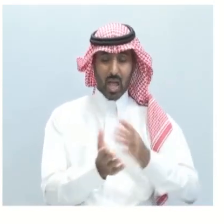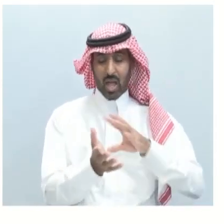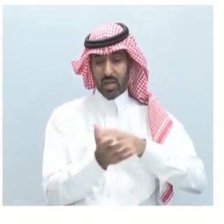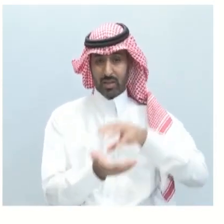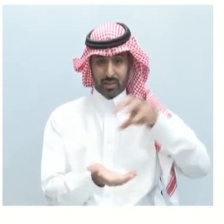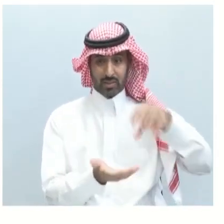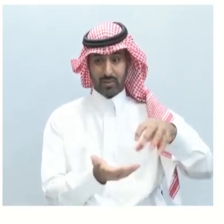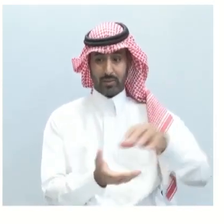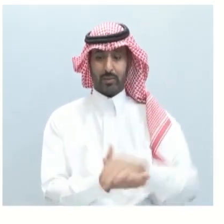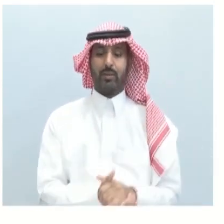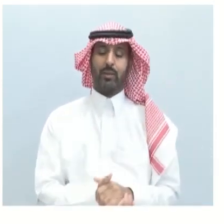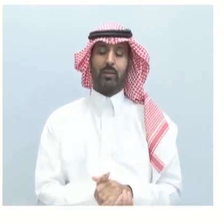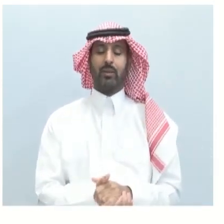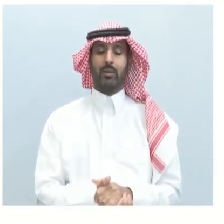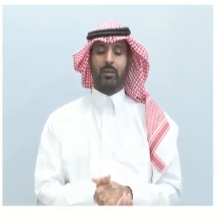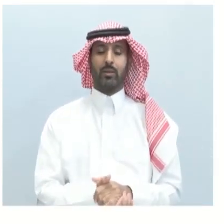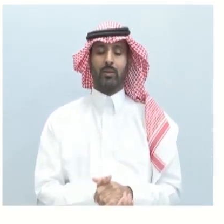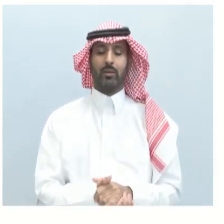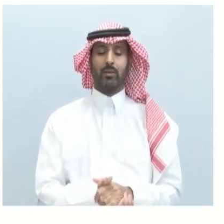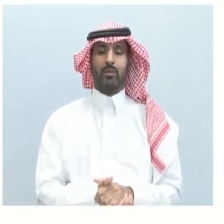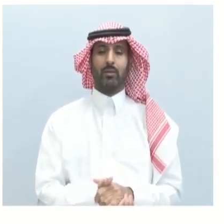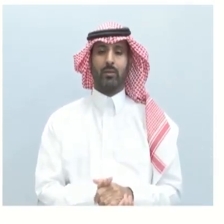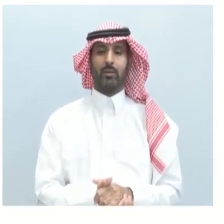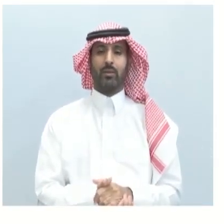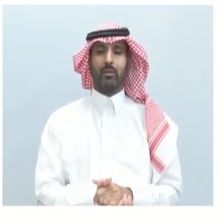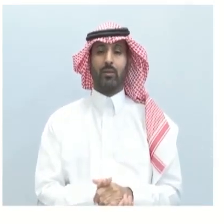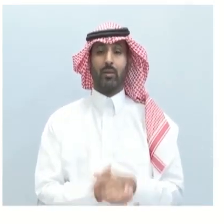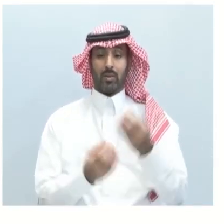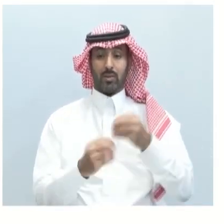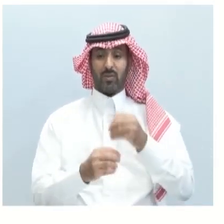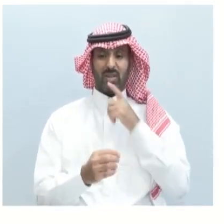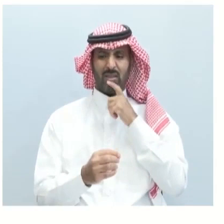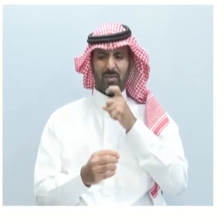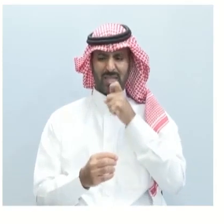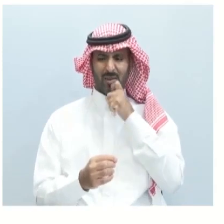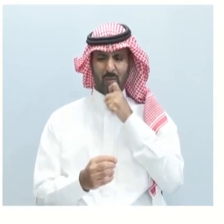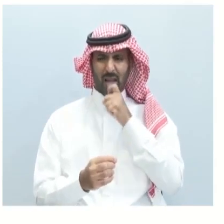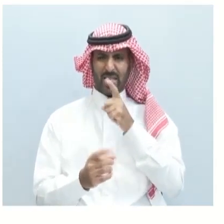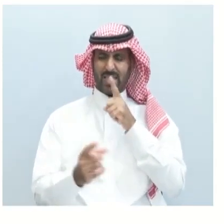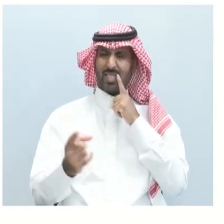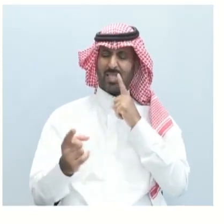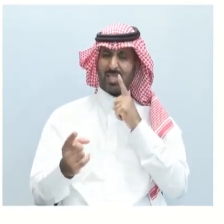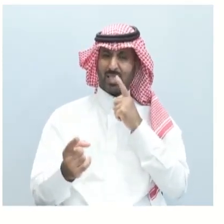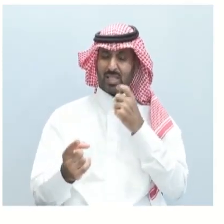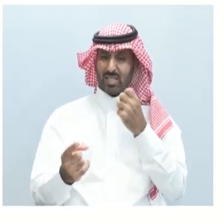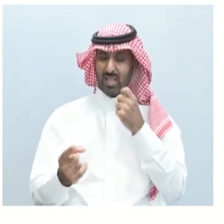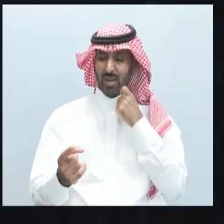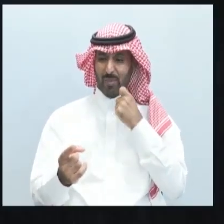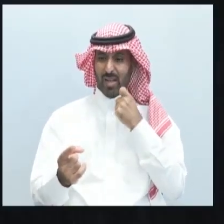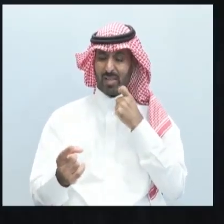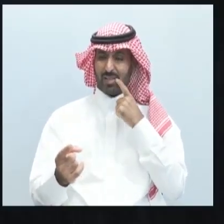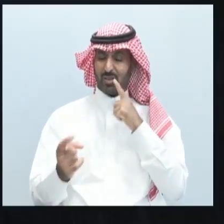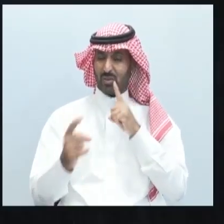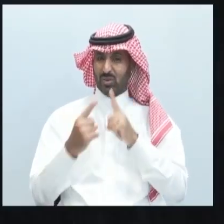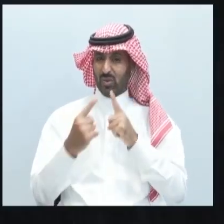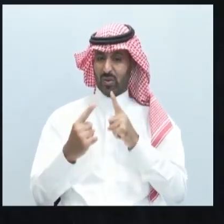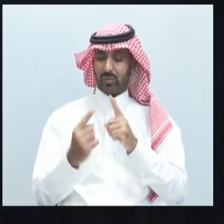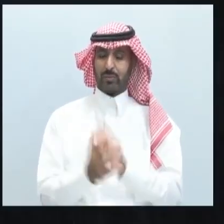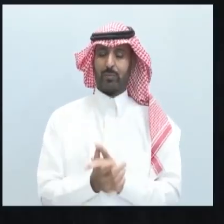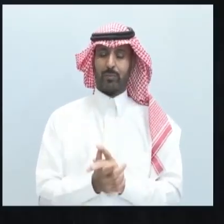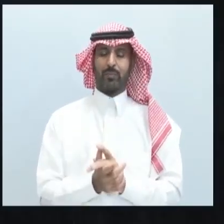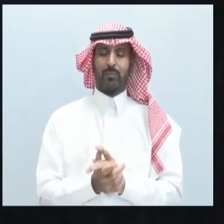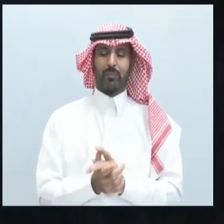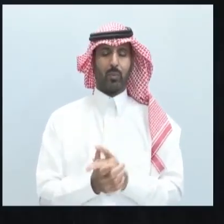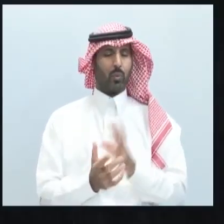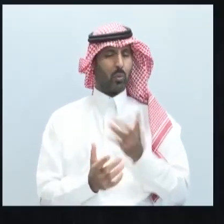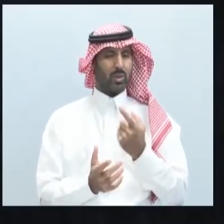imagining. There must be some kinds of difficulties that you face when you are abroad. Now, what are the